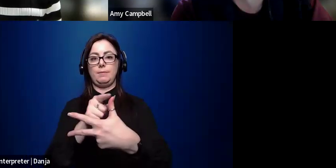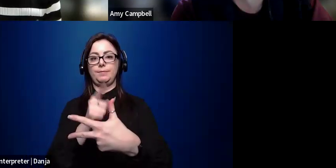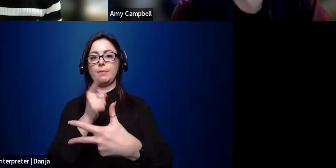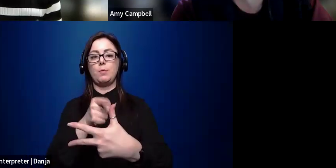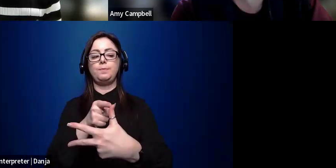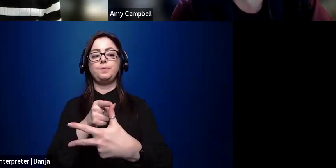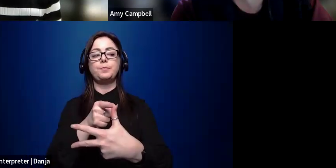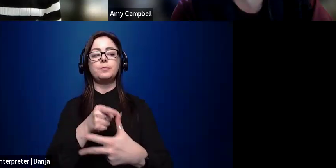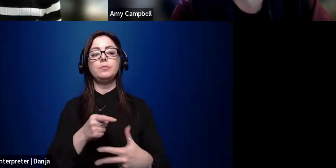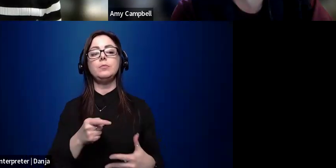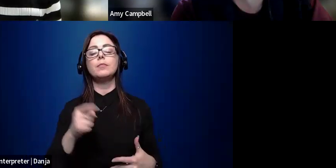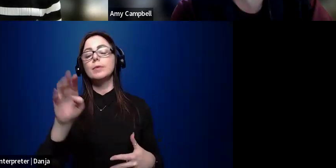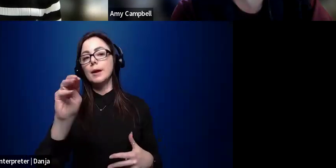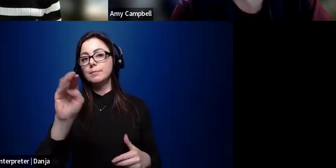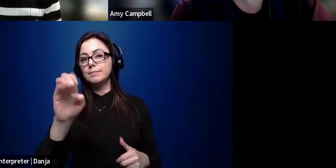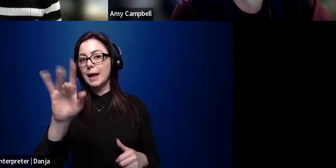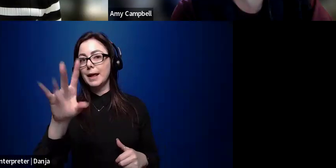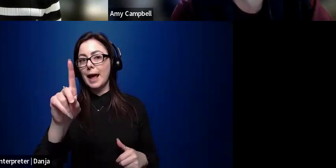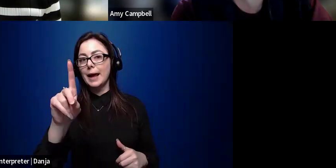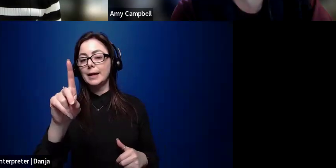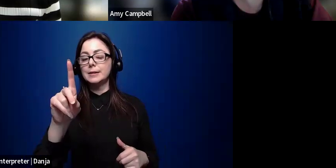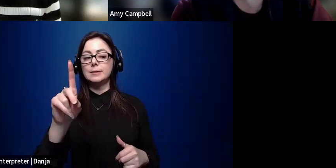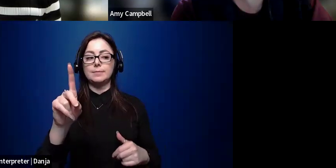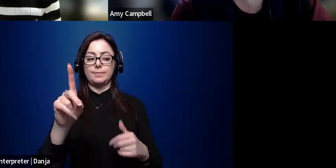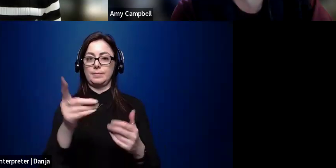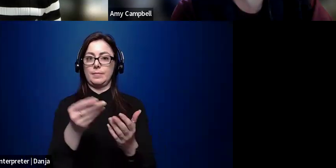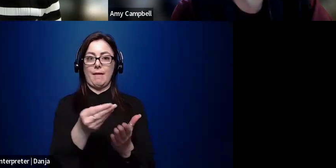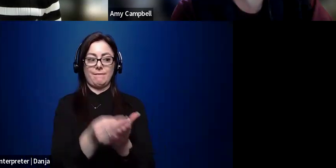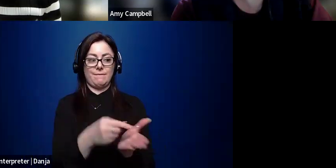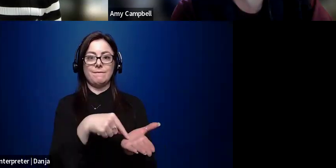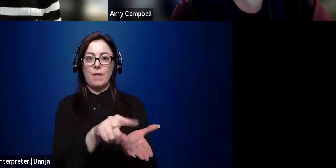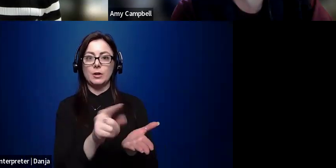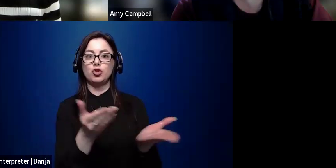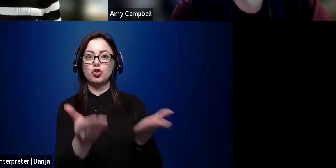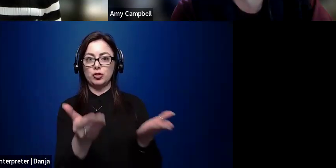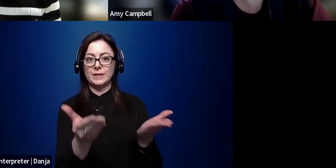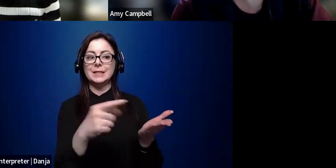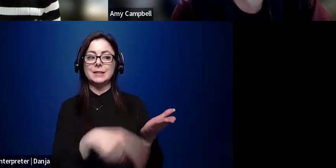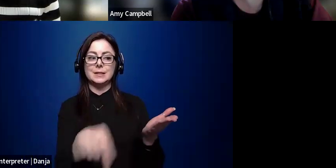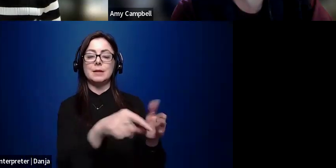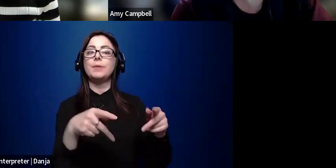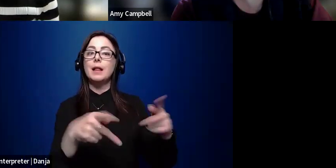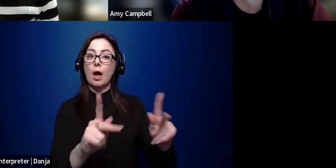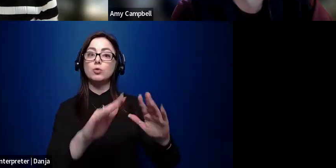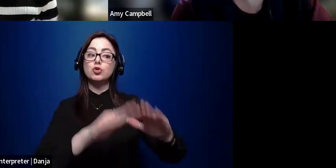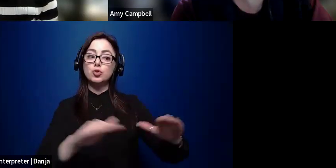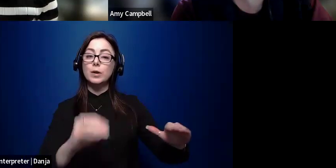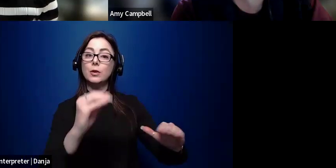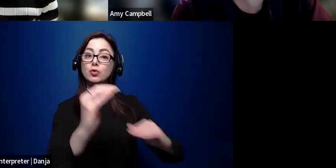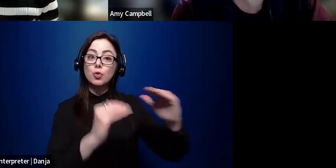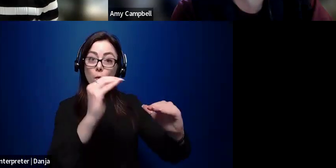but Medicaid, is funding services that allow children and adults who would otherwise have to live